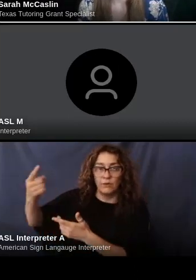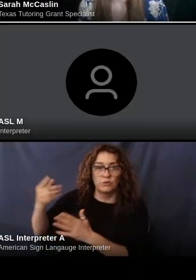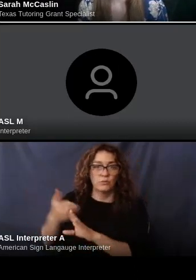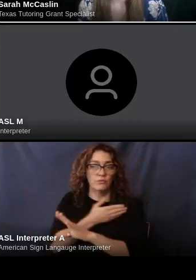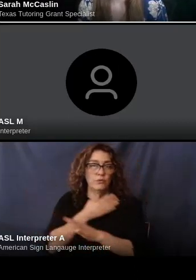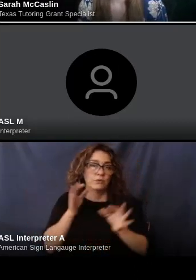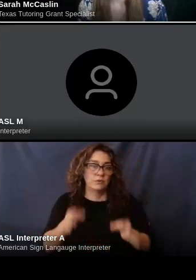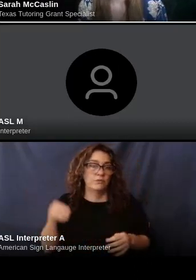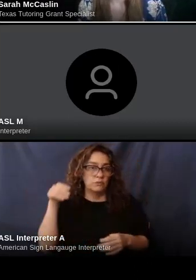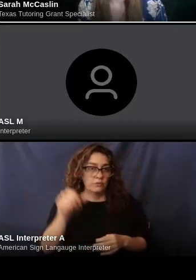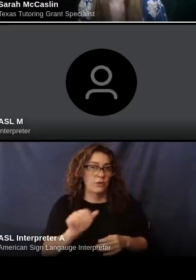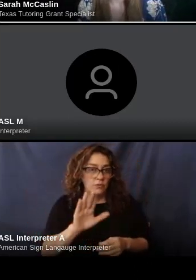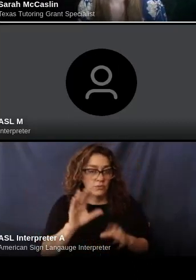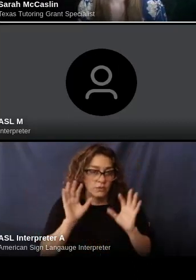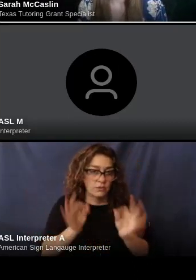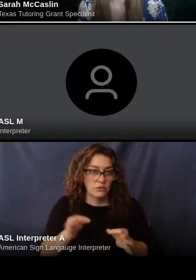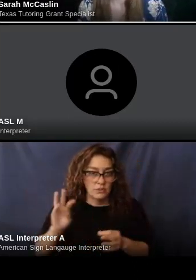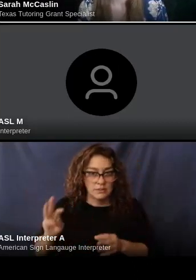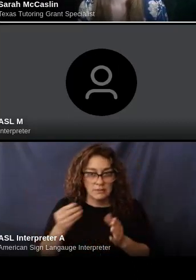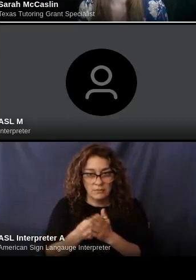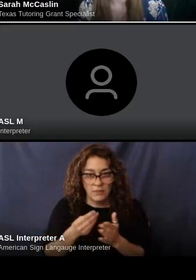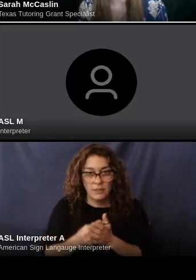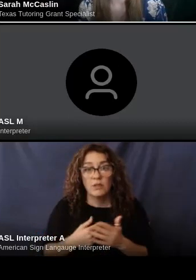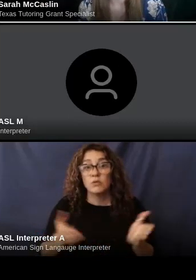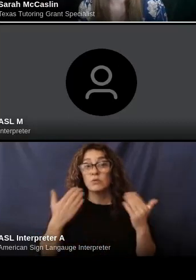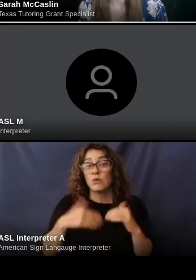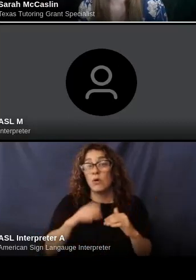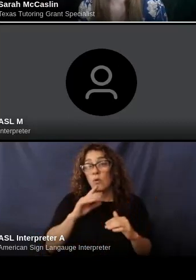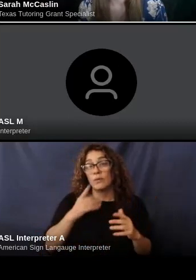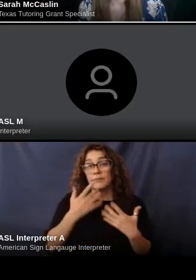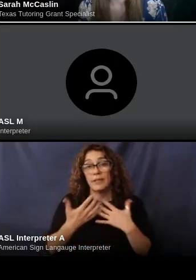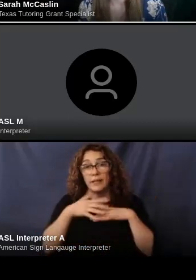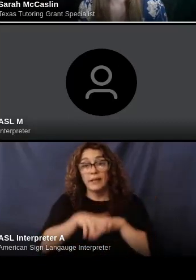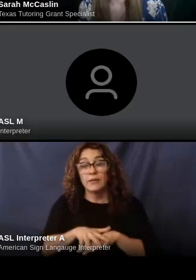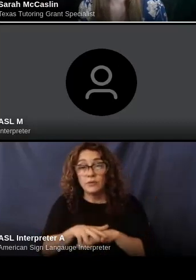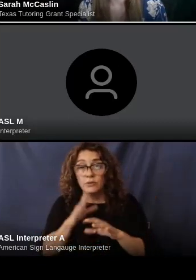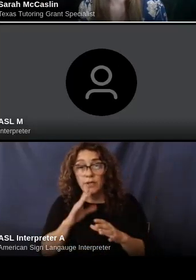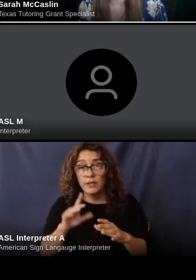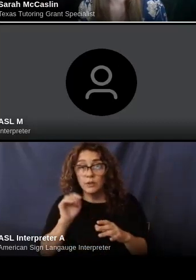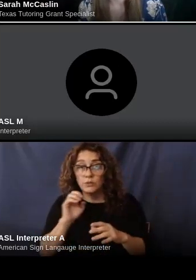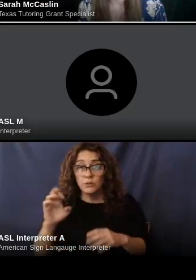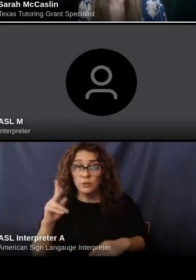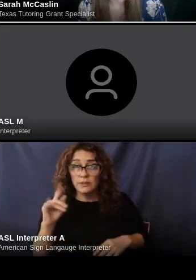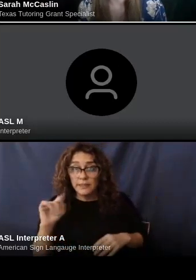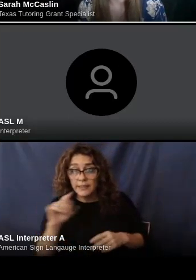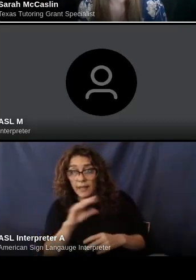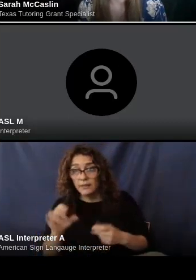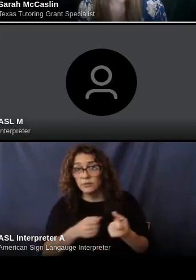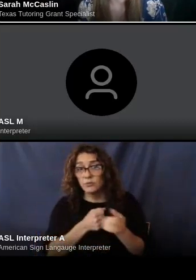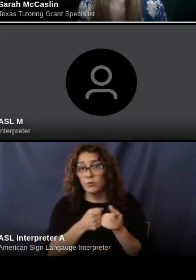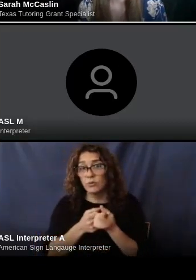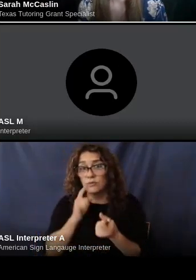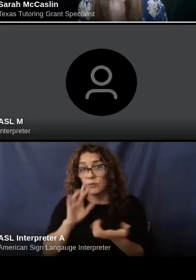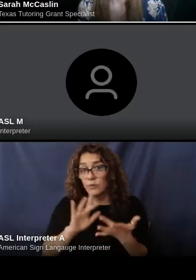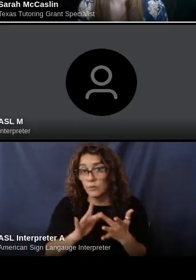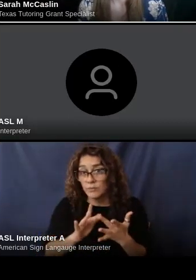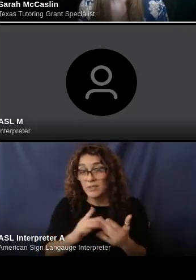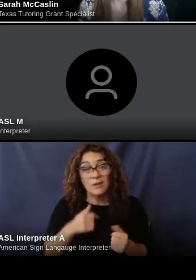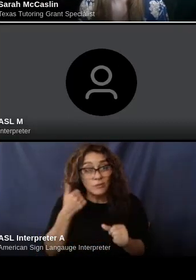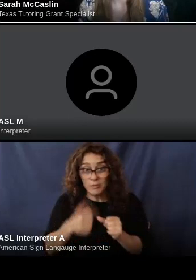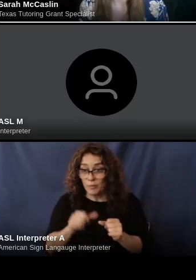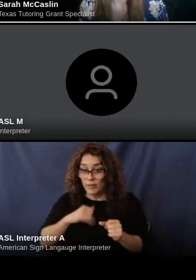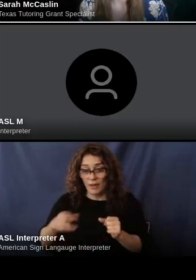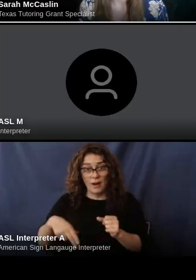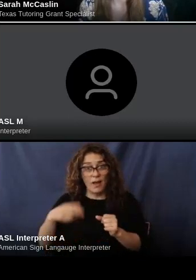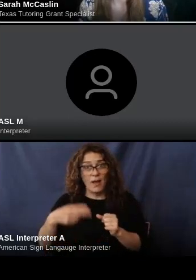with toolkit implementation and other supports, like I've said, they've already integrated the High Impact Tutoring Toolkit and